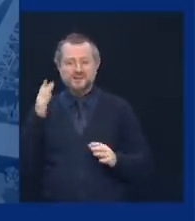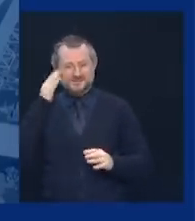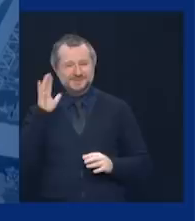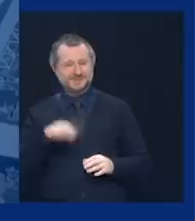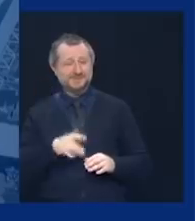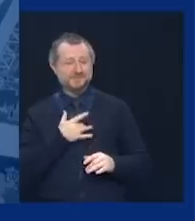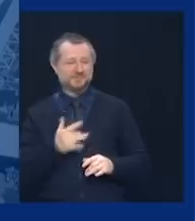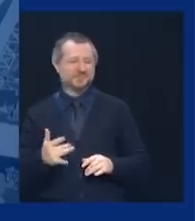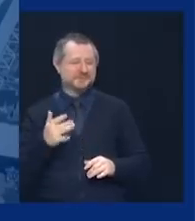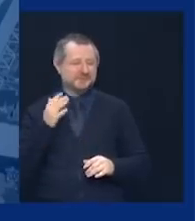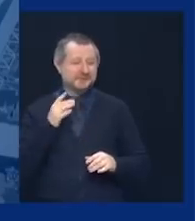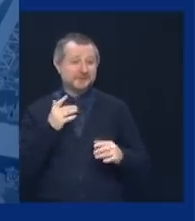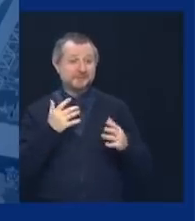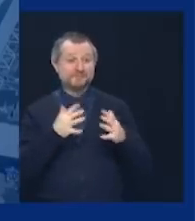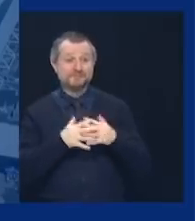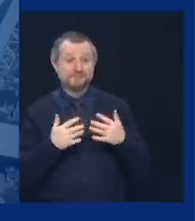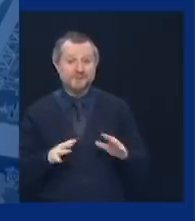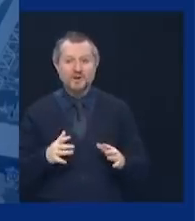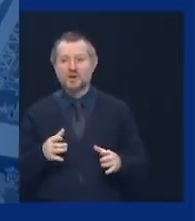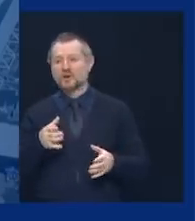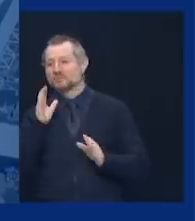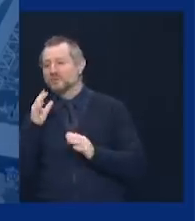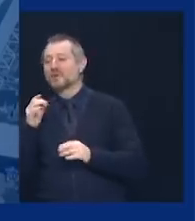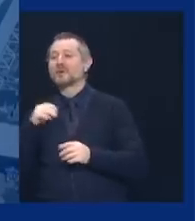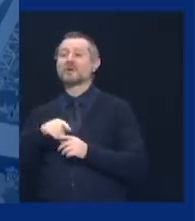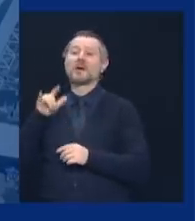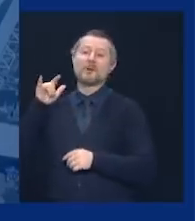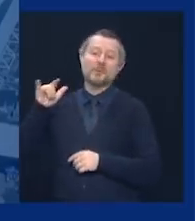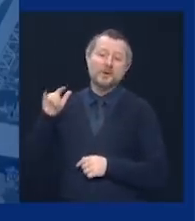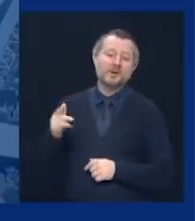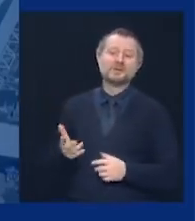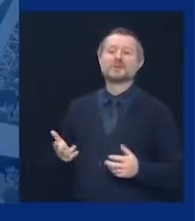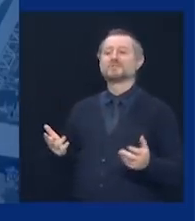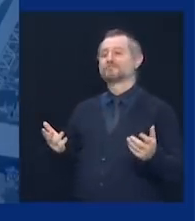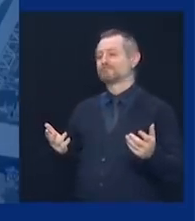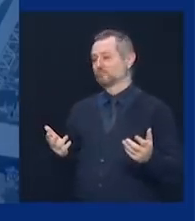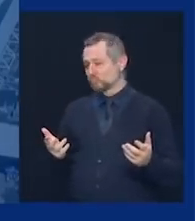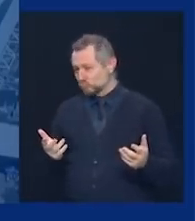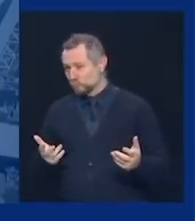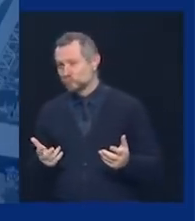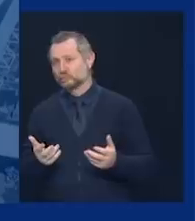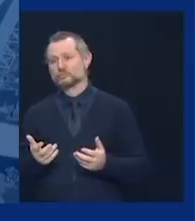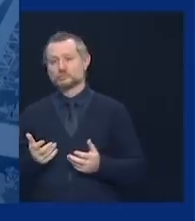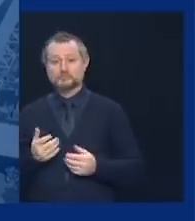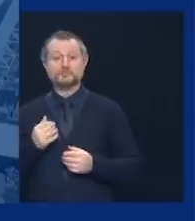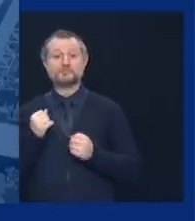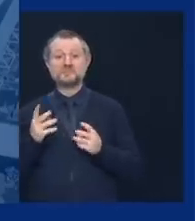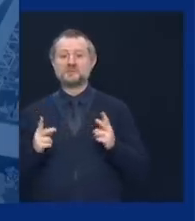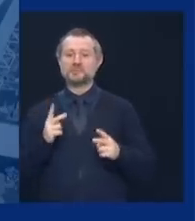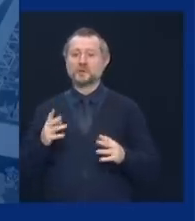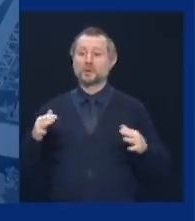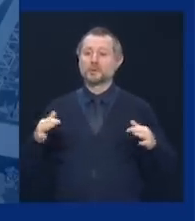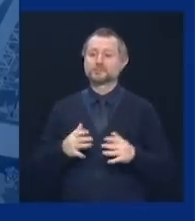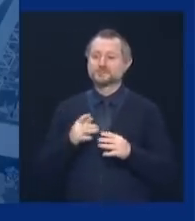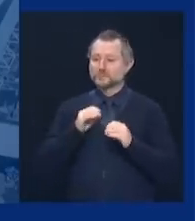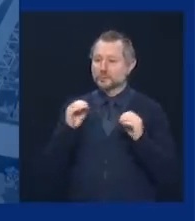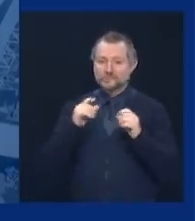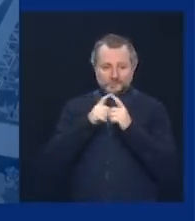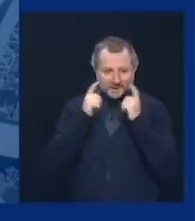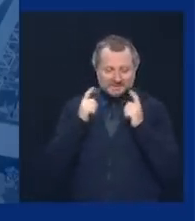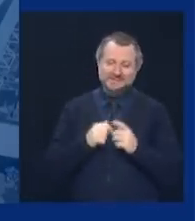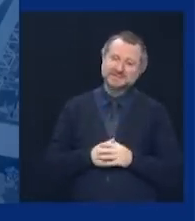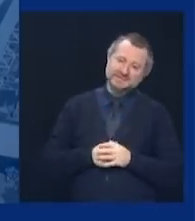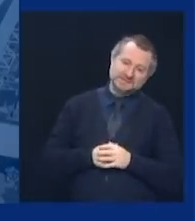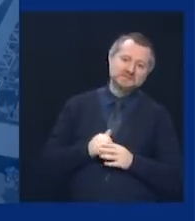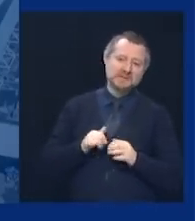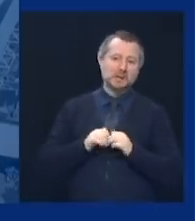The events at the airport is a classic example, which we saw the other day. Thousands gathered without masks. And that's how disease